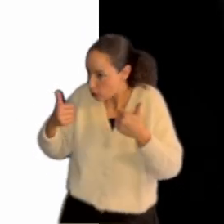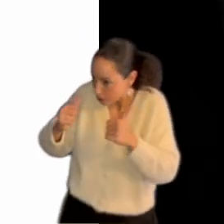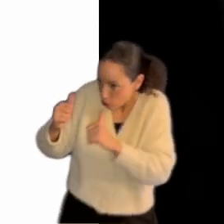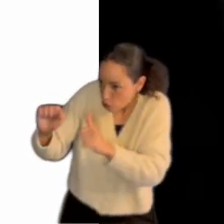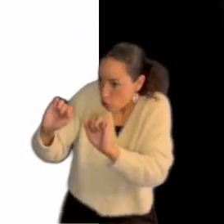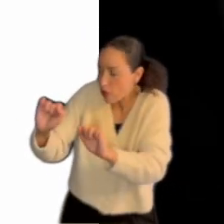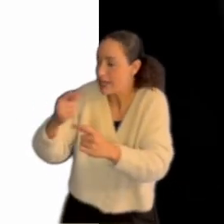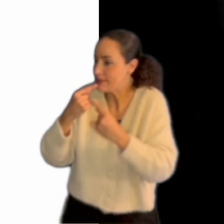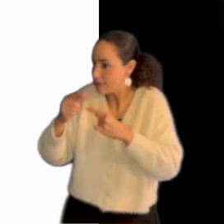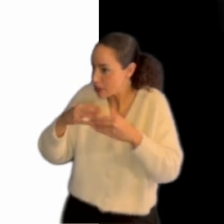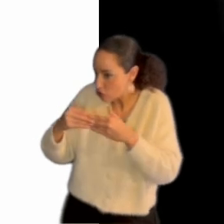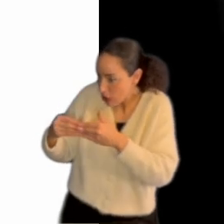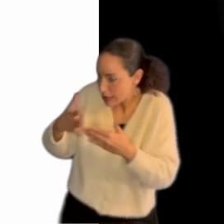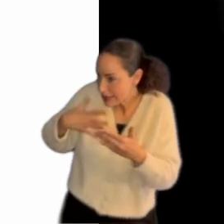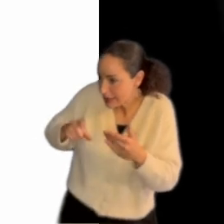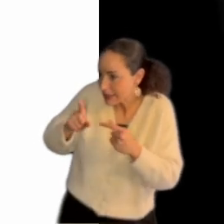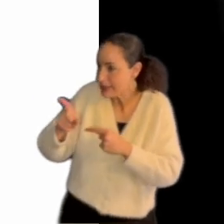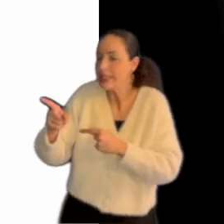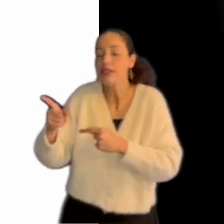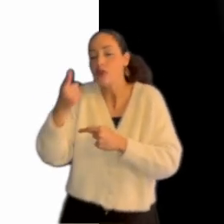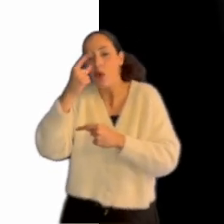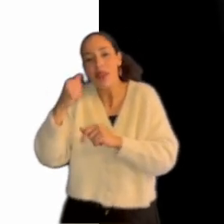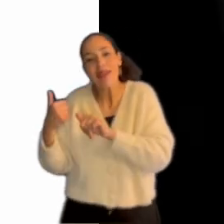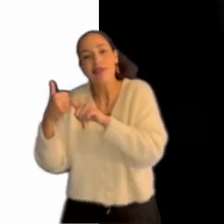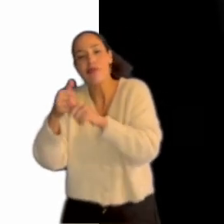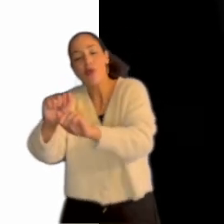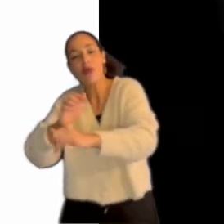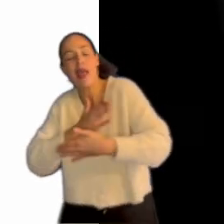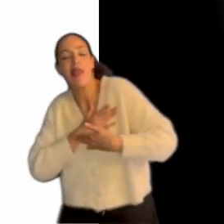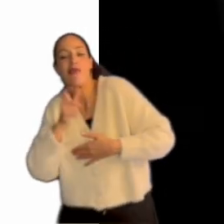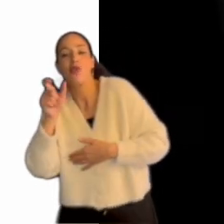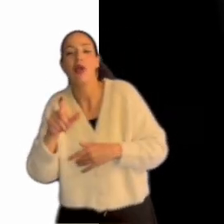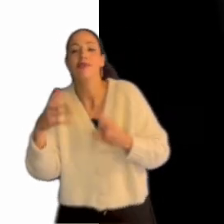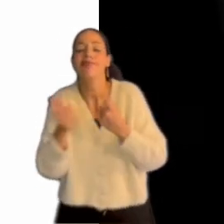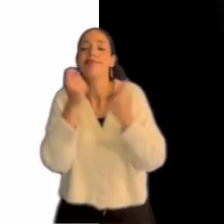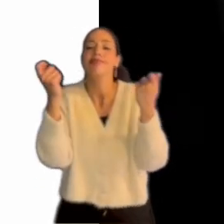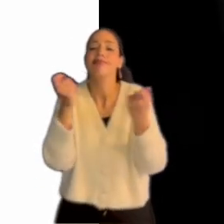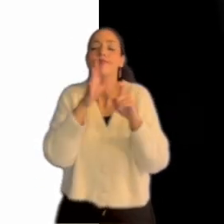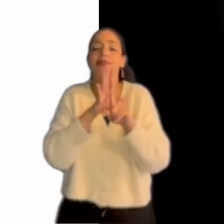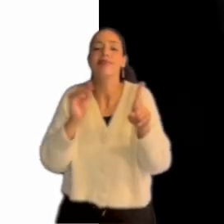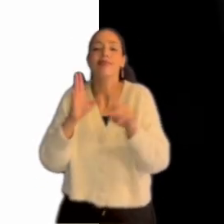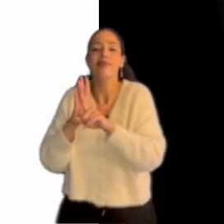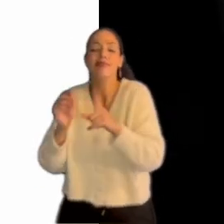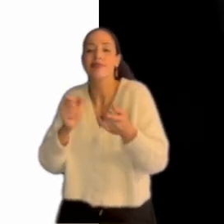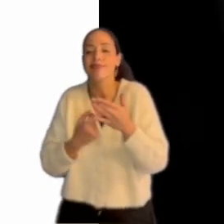with those affected by terrorism, survivors of sexual violence, and sudden bereavement.